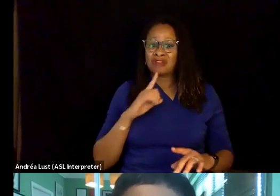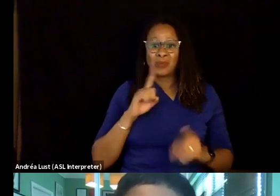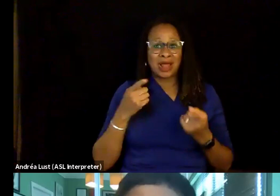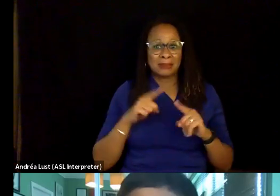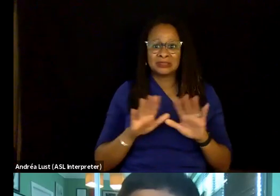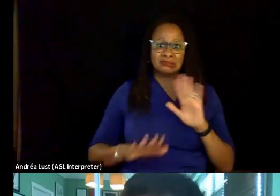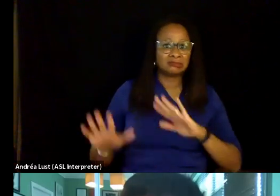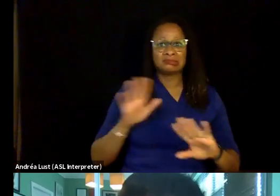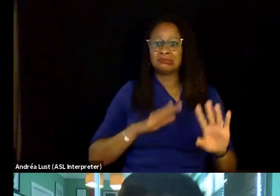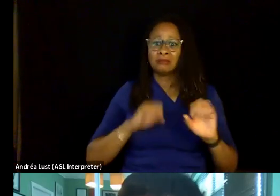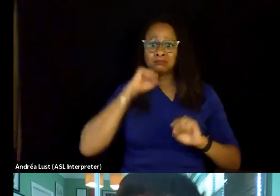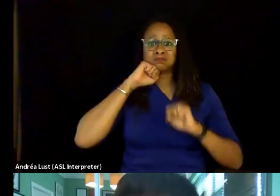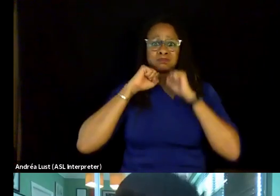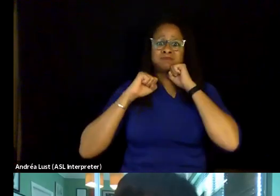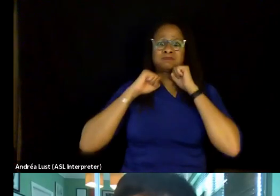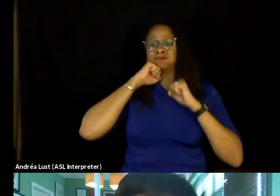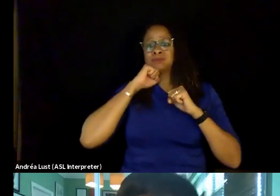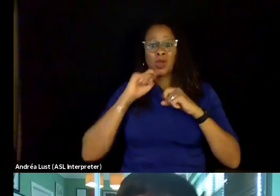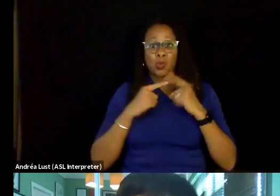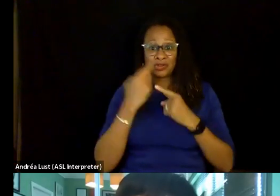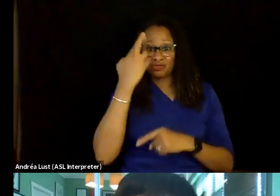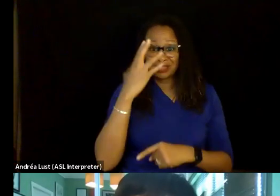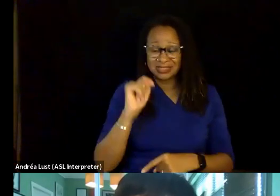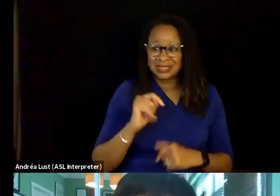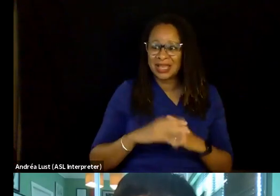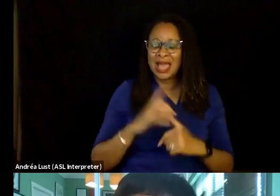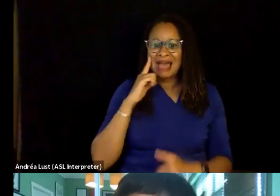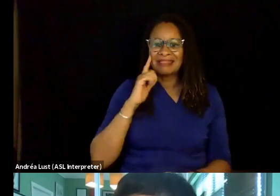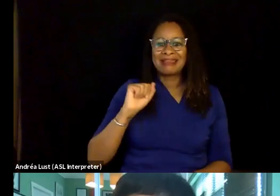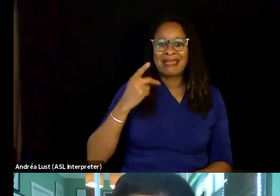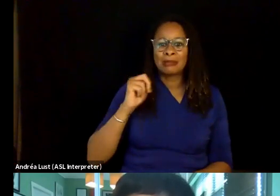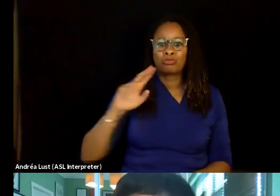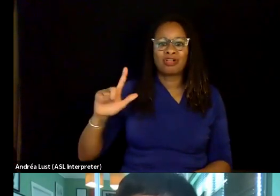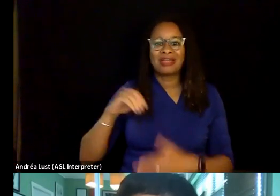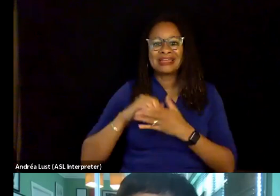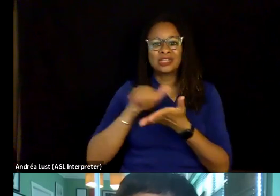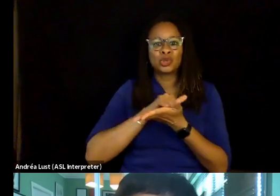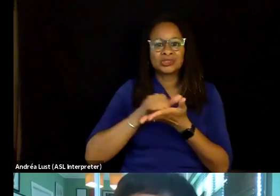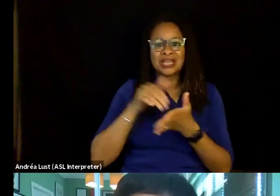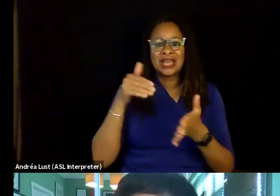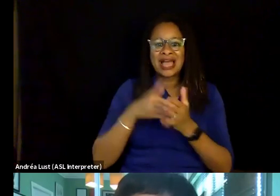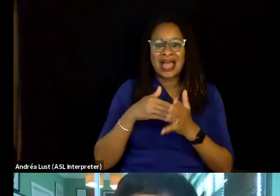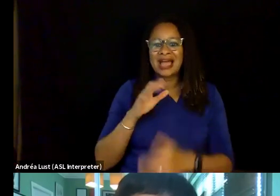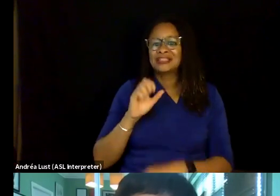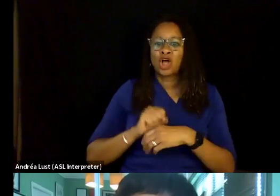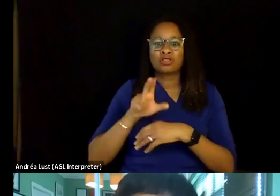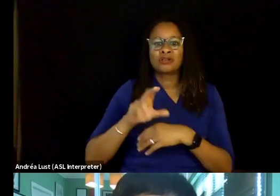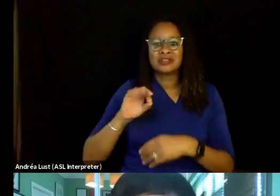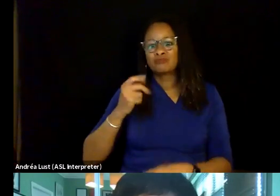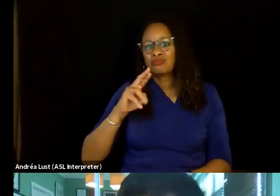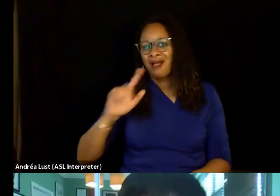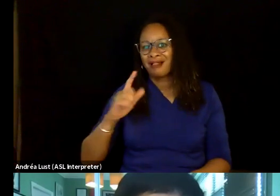when you realize it. And one of those is in the film, April in New York City at the launch of Trial Watch,